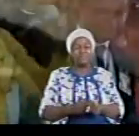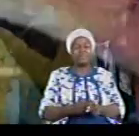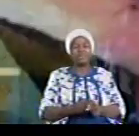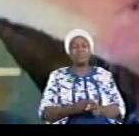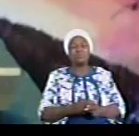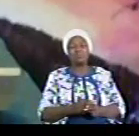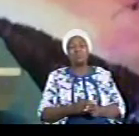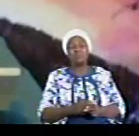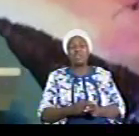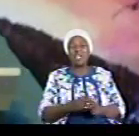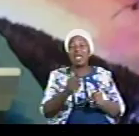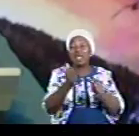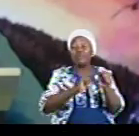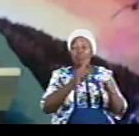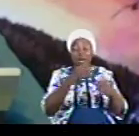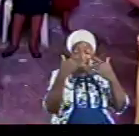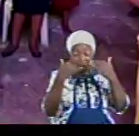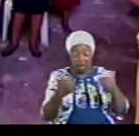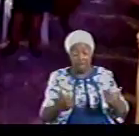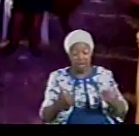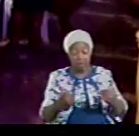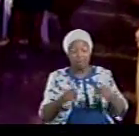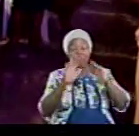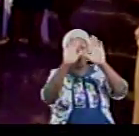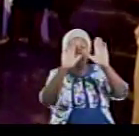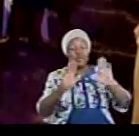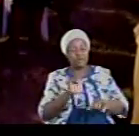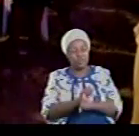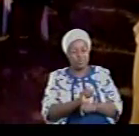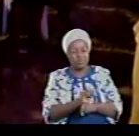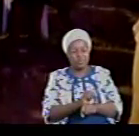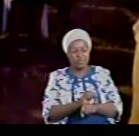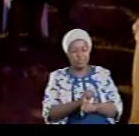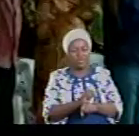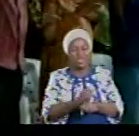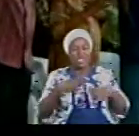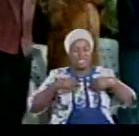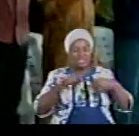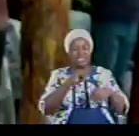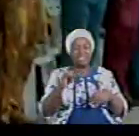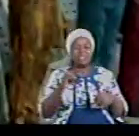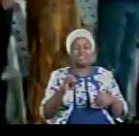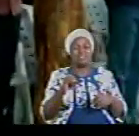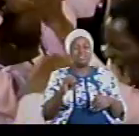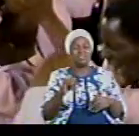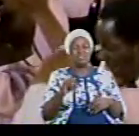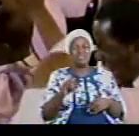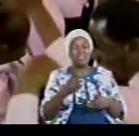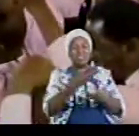everywhere now miracle healing Deliverance